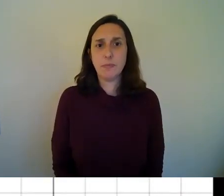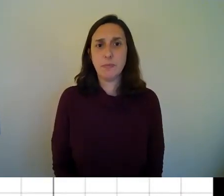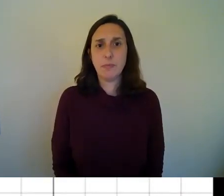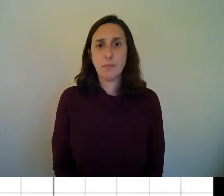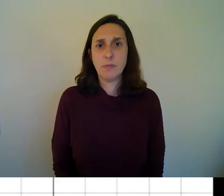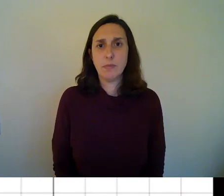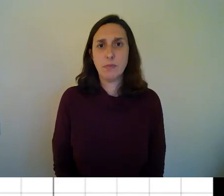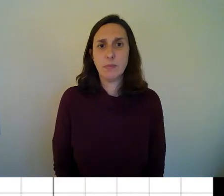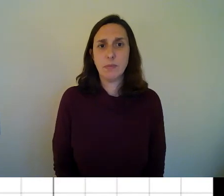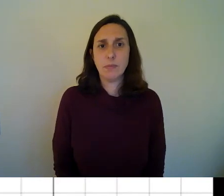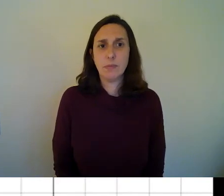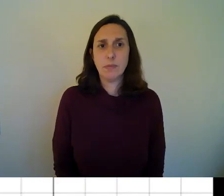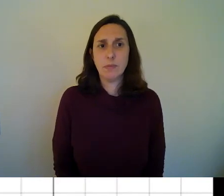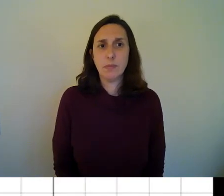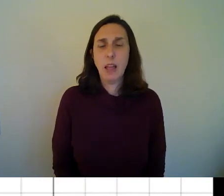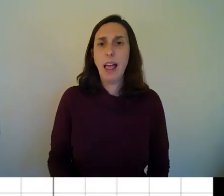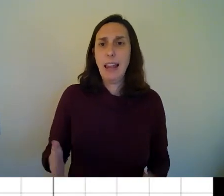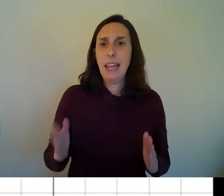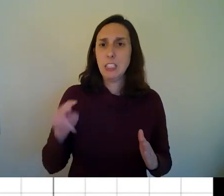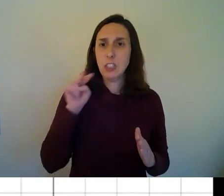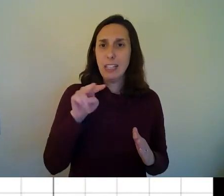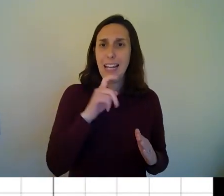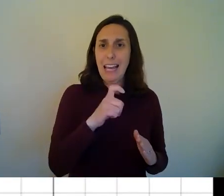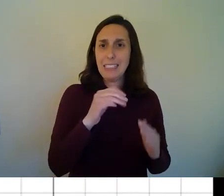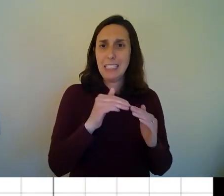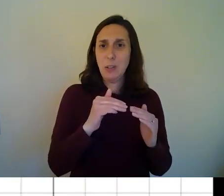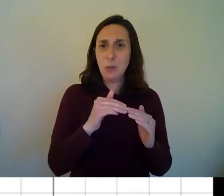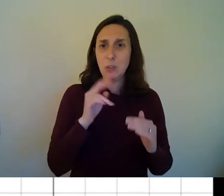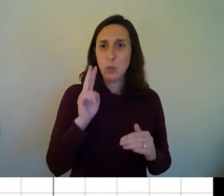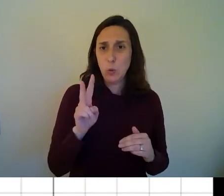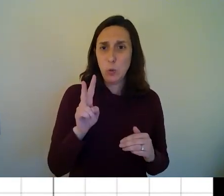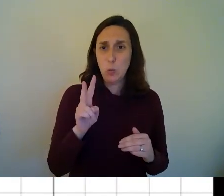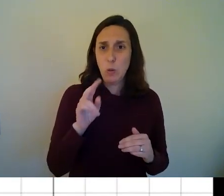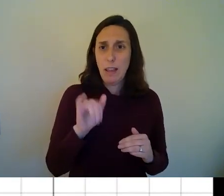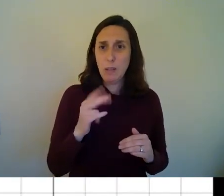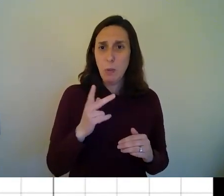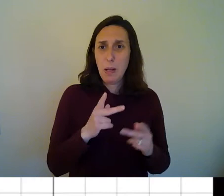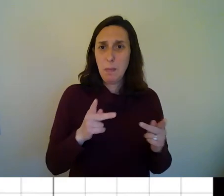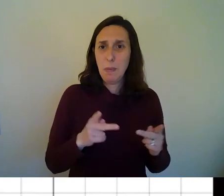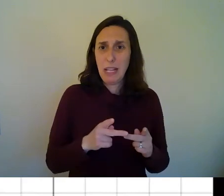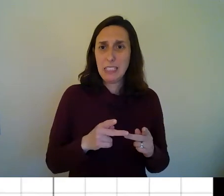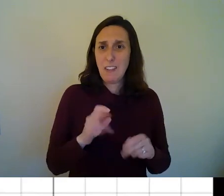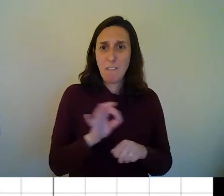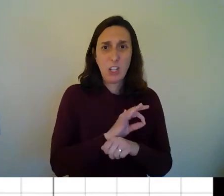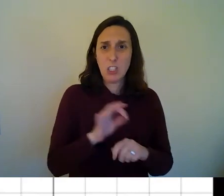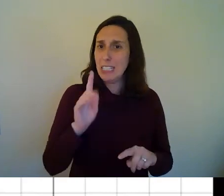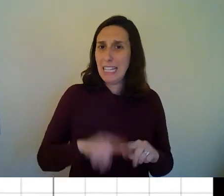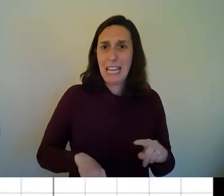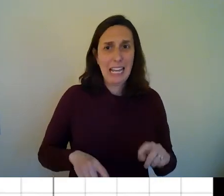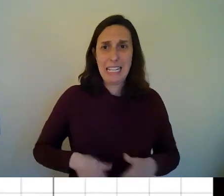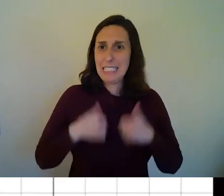x equals 2. That was one of the places where this function couldn't exist.